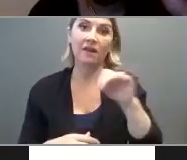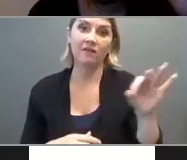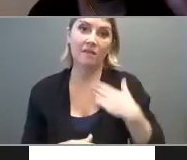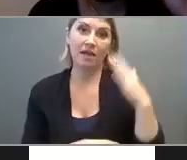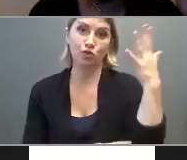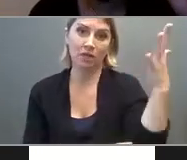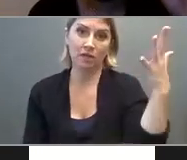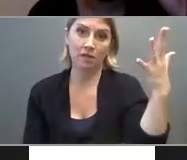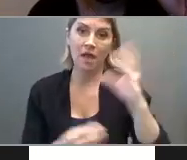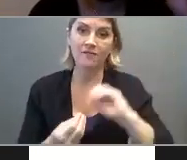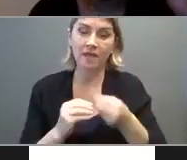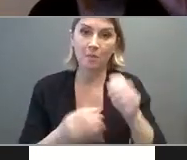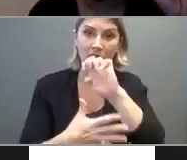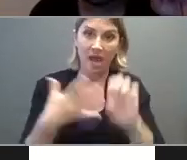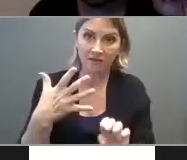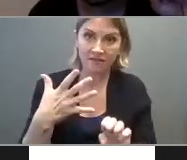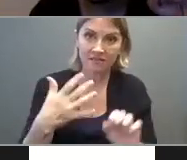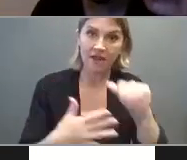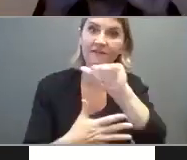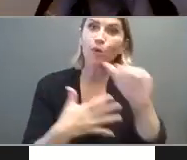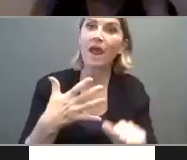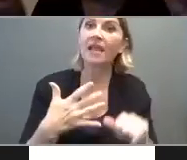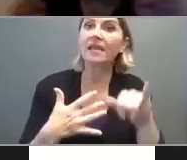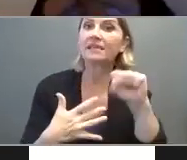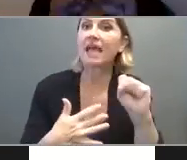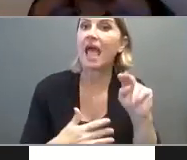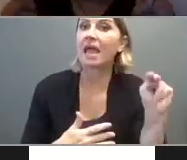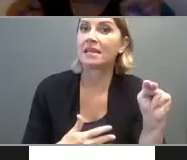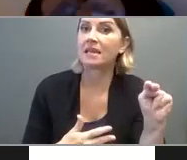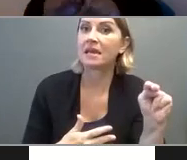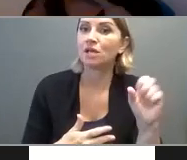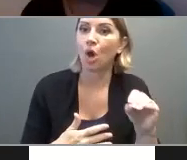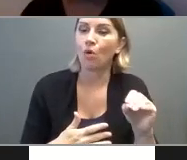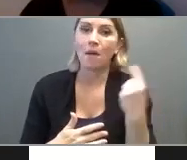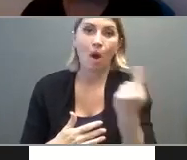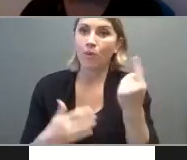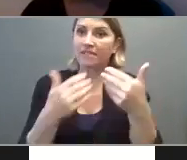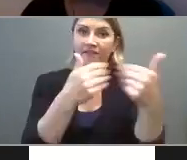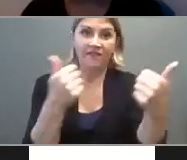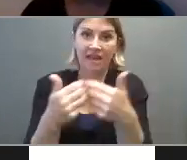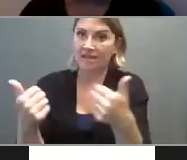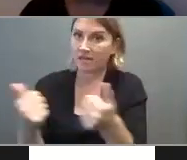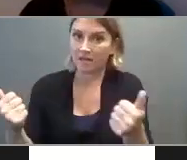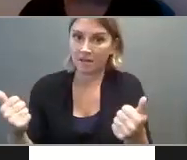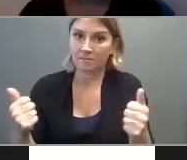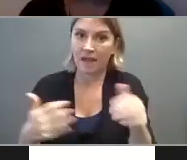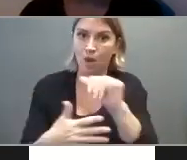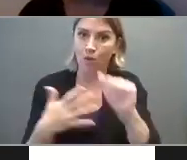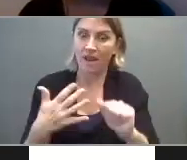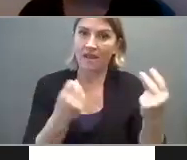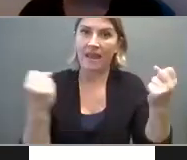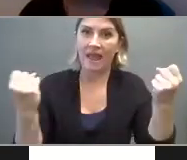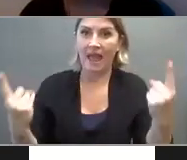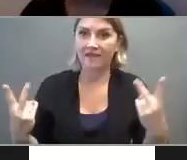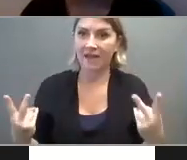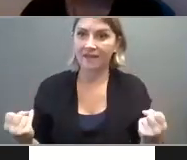If the number of elements of my array is n, and I'm always dividing my array into 2 halves, what is the